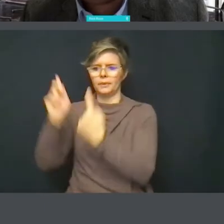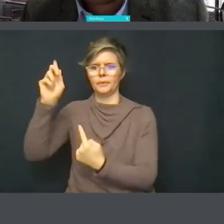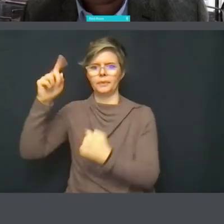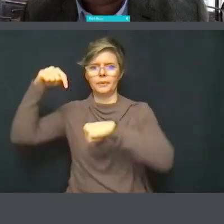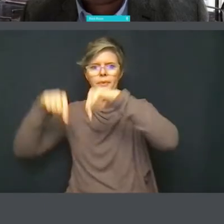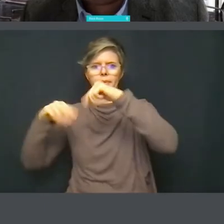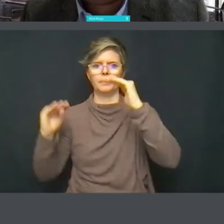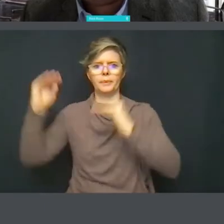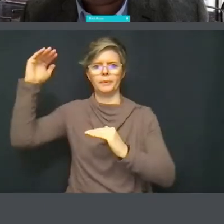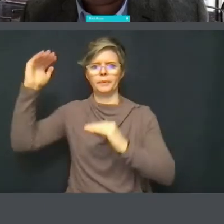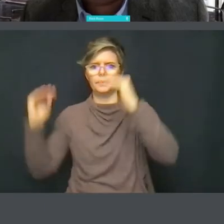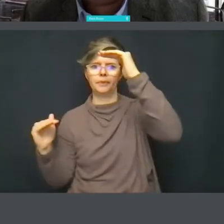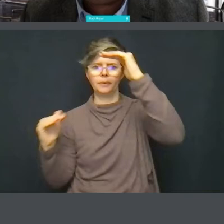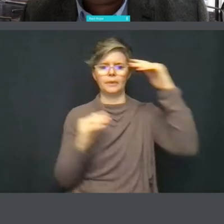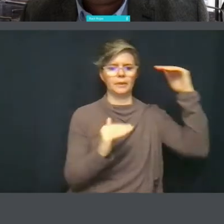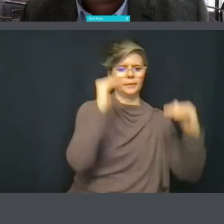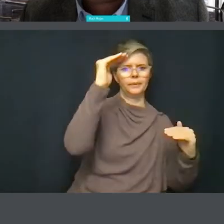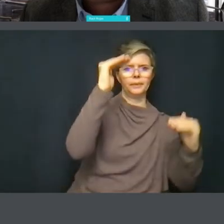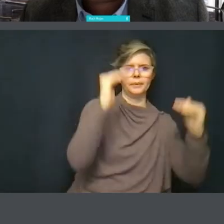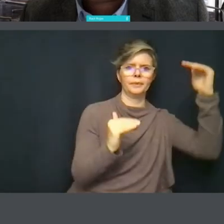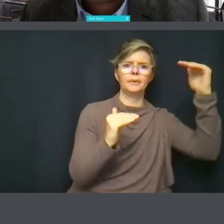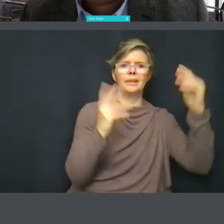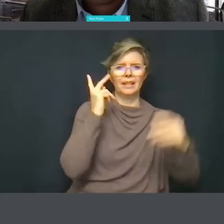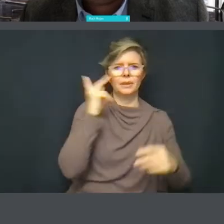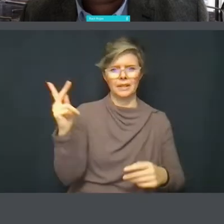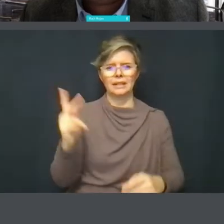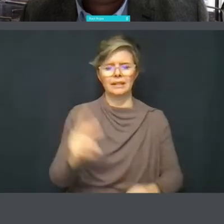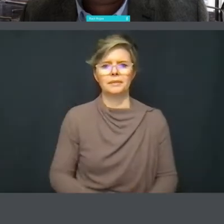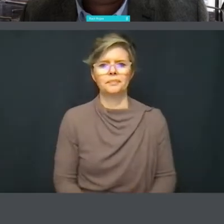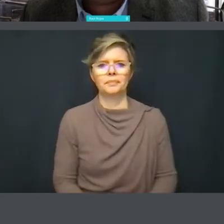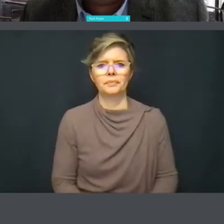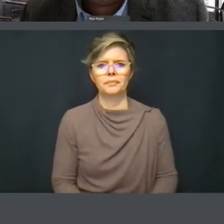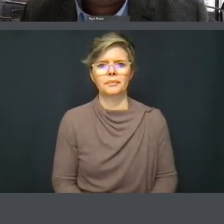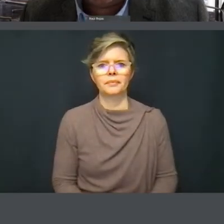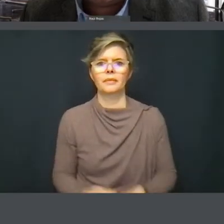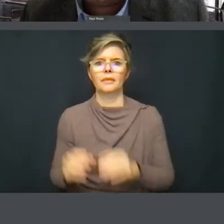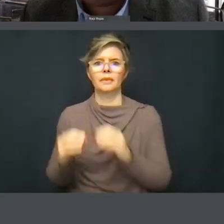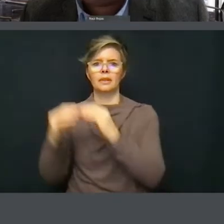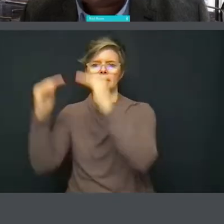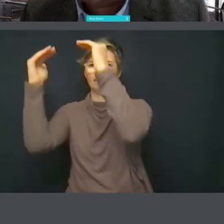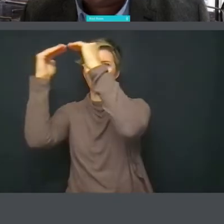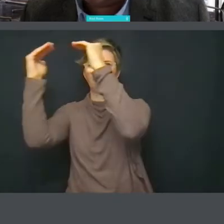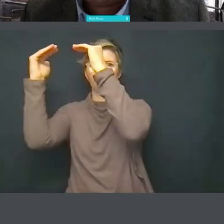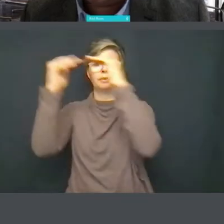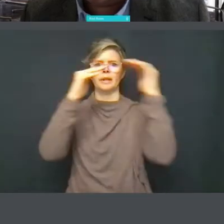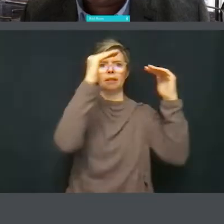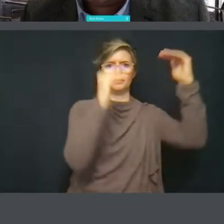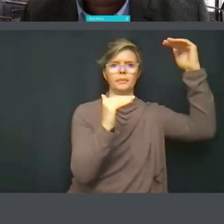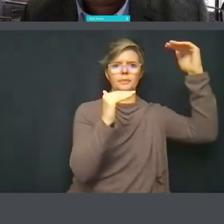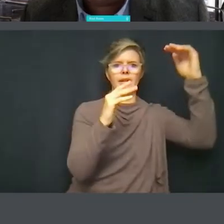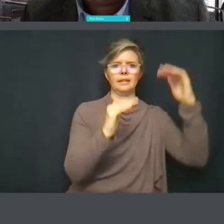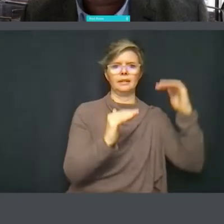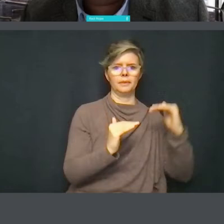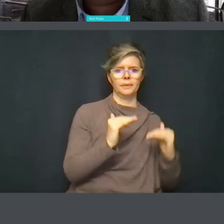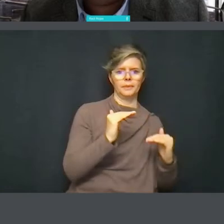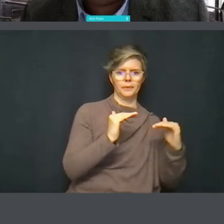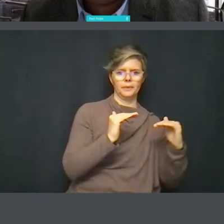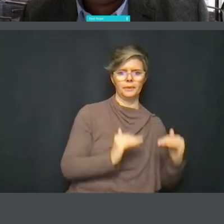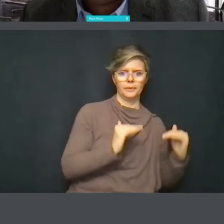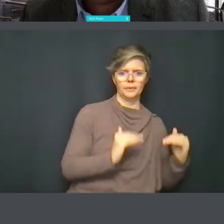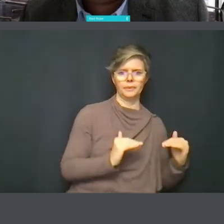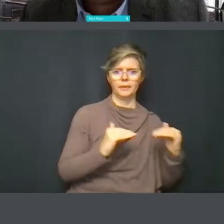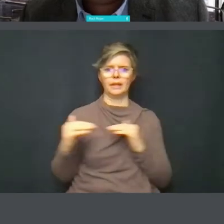be high English, low Spanish performing kids, low English, high Spanish. And then you're gonna have kids in this quadrant, right, which are kind of the low